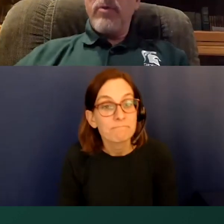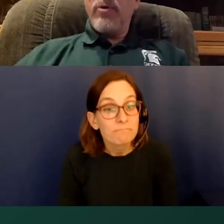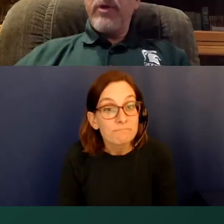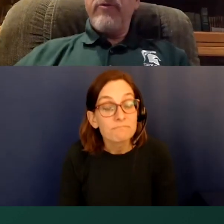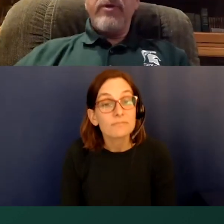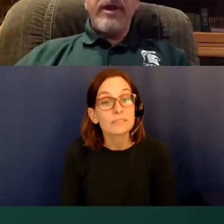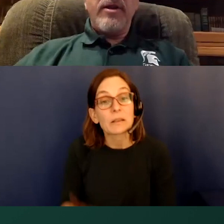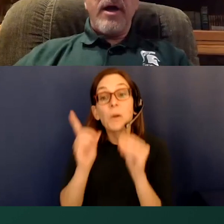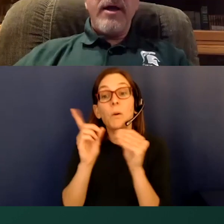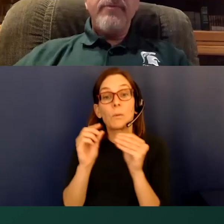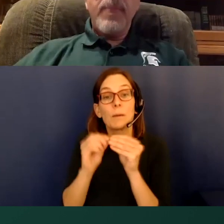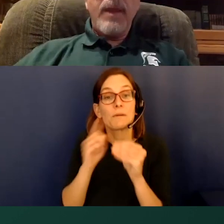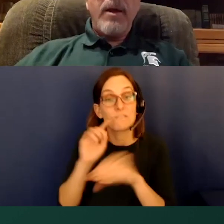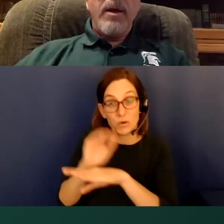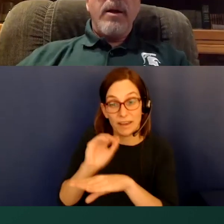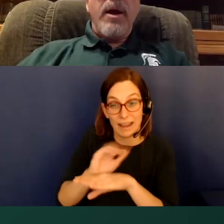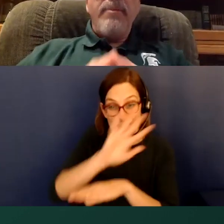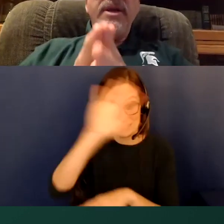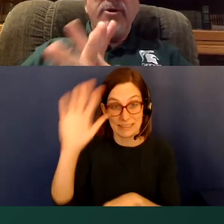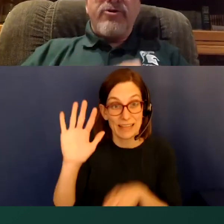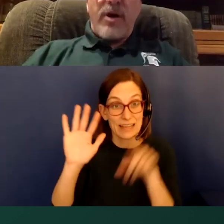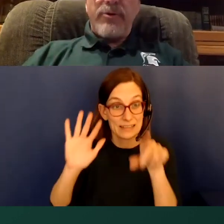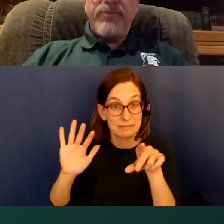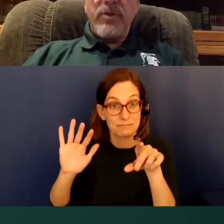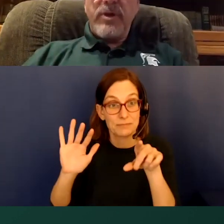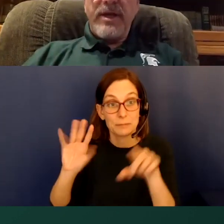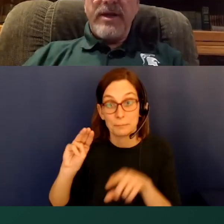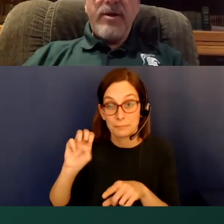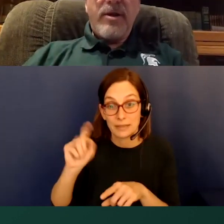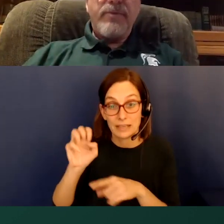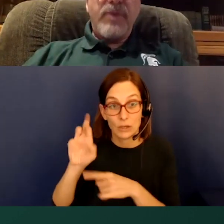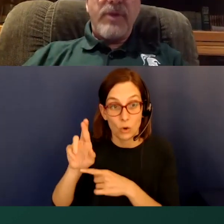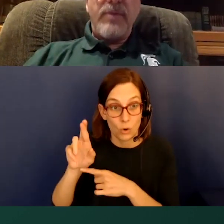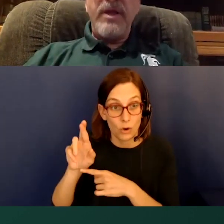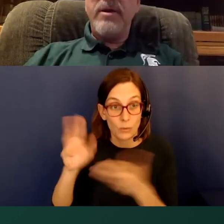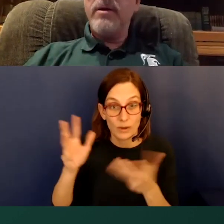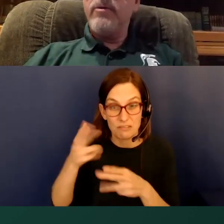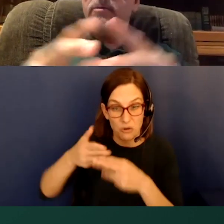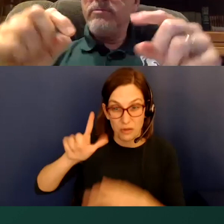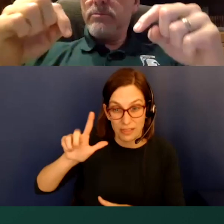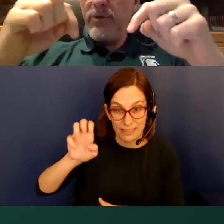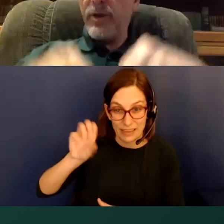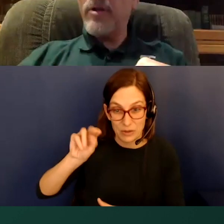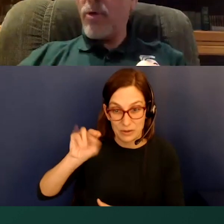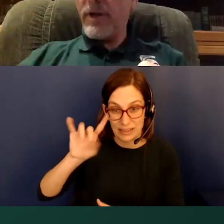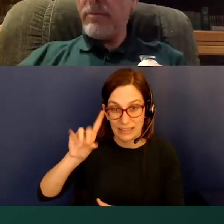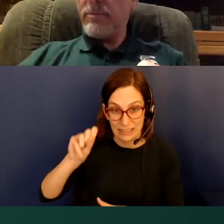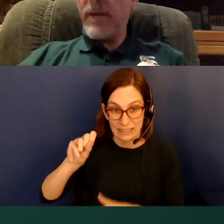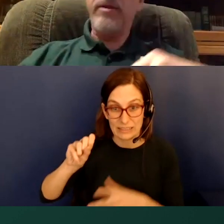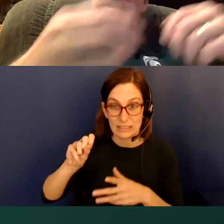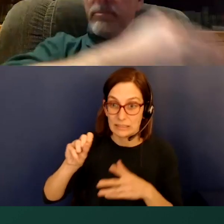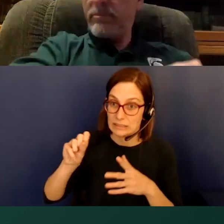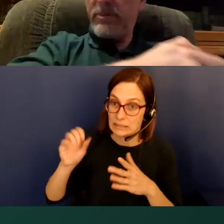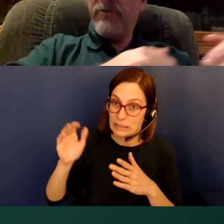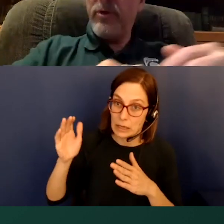And one more thing for the night sky, a meteor shower. The Leonids, they peak this morning,